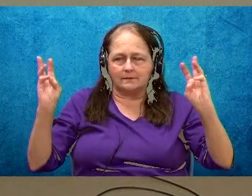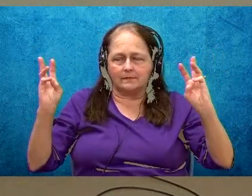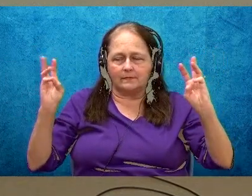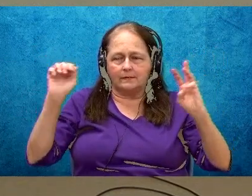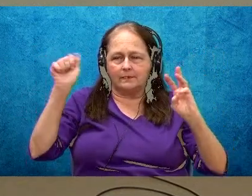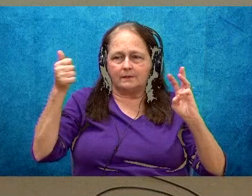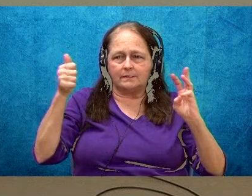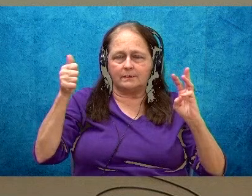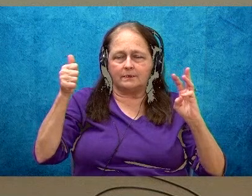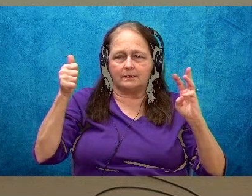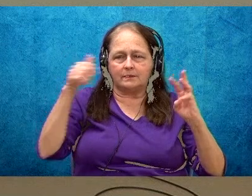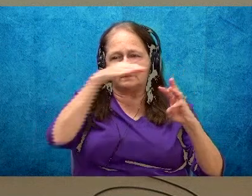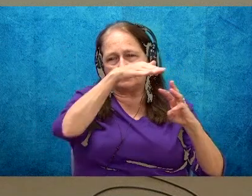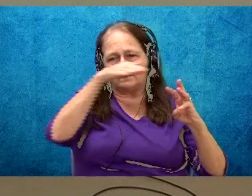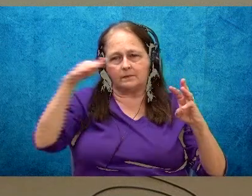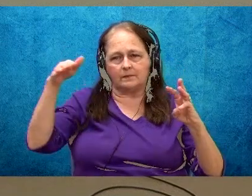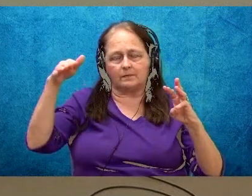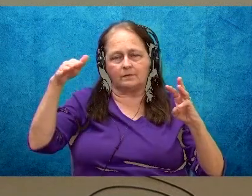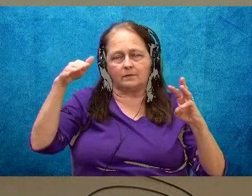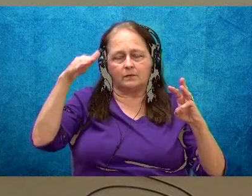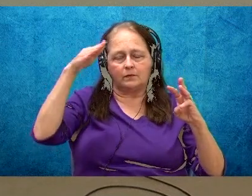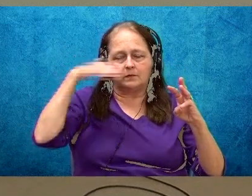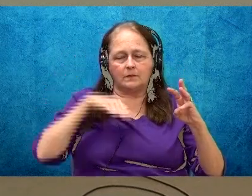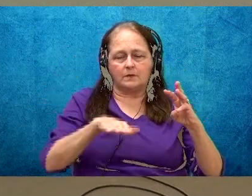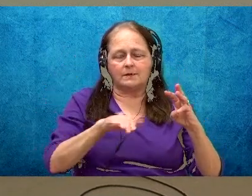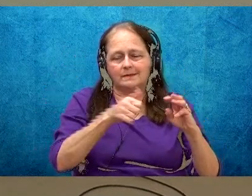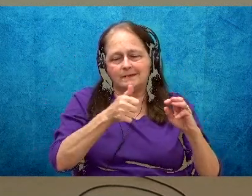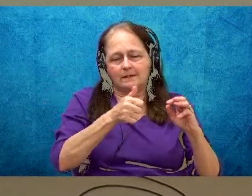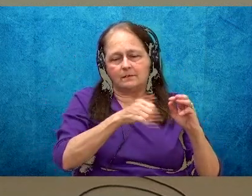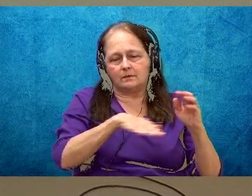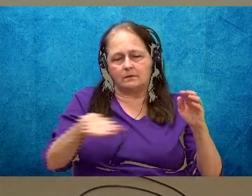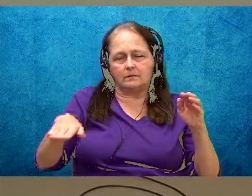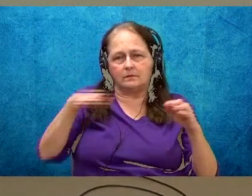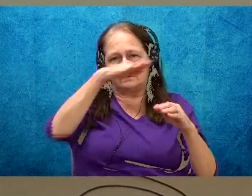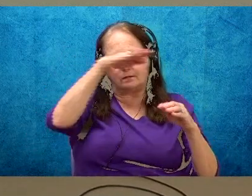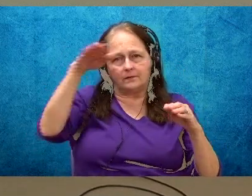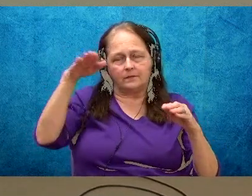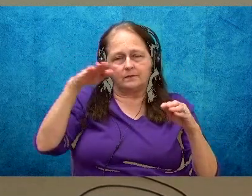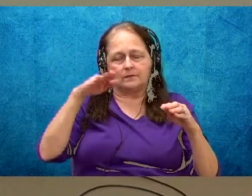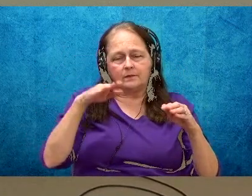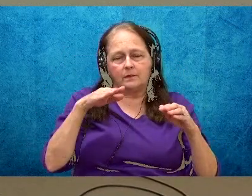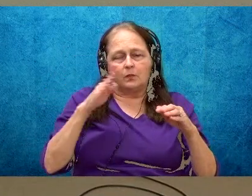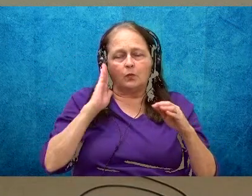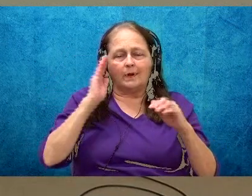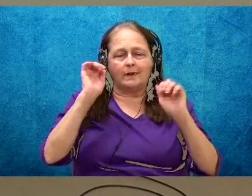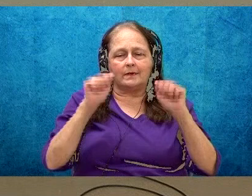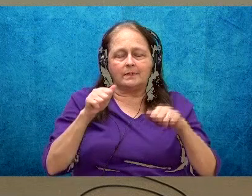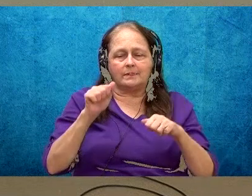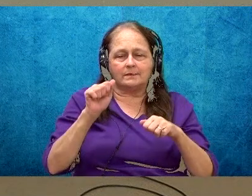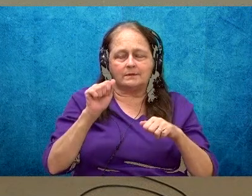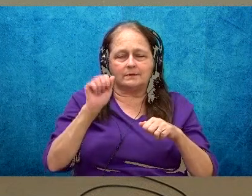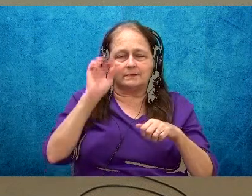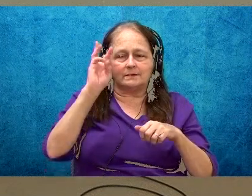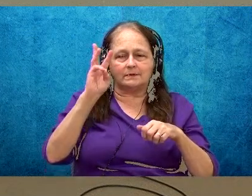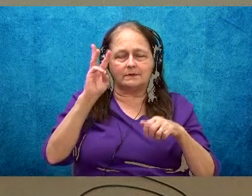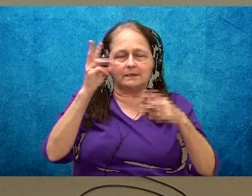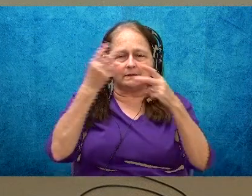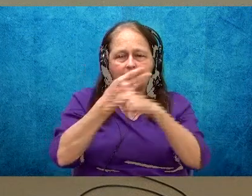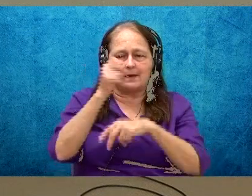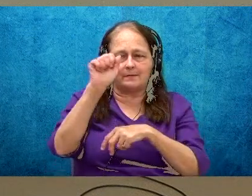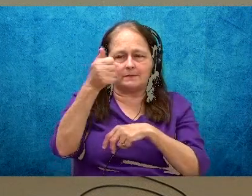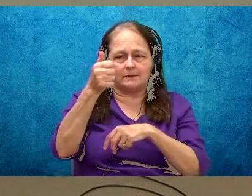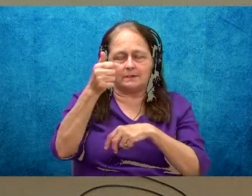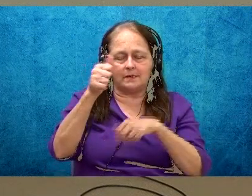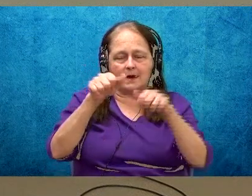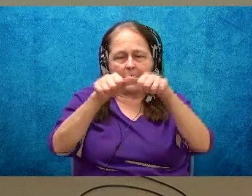10, what's this going to be? It's also going to be 10. So we can say 6 times 10 to get